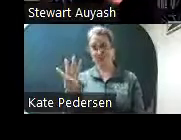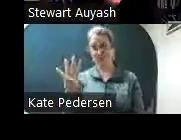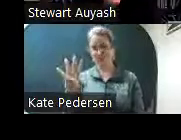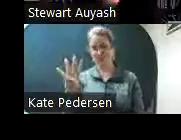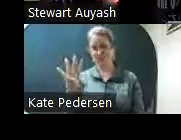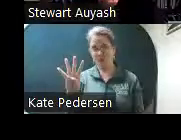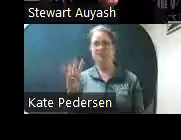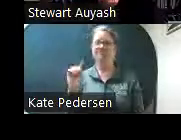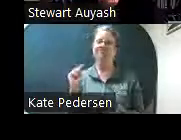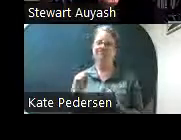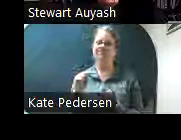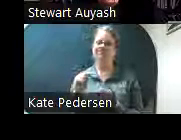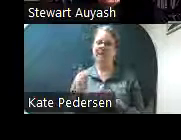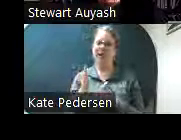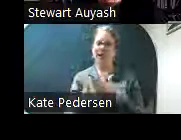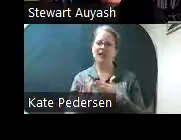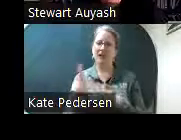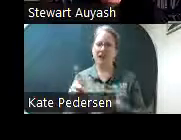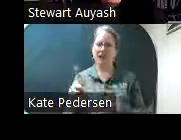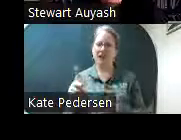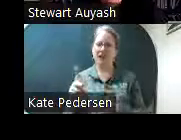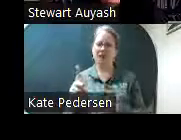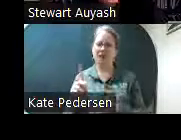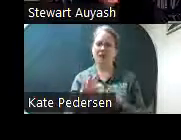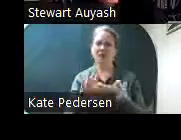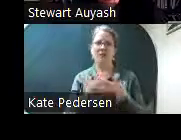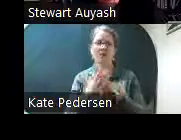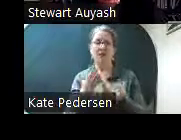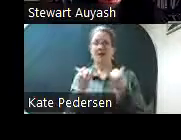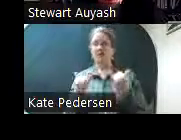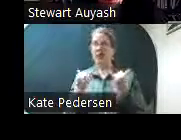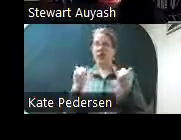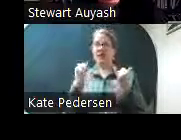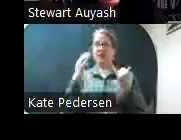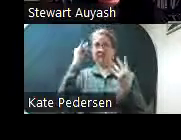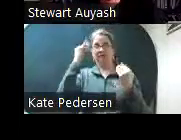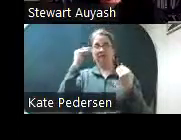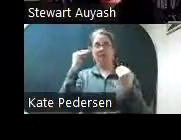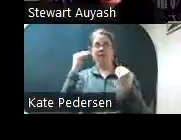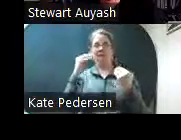actually is what ended up being what today we think of as our mass